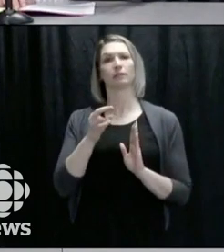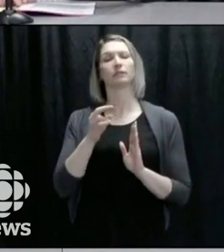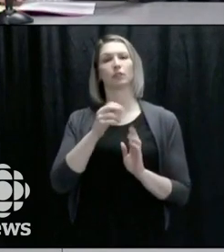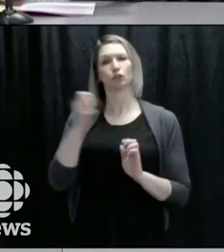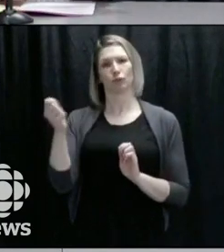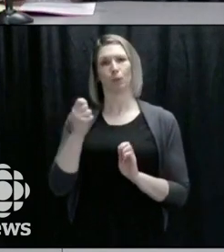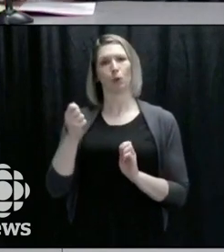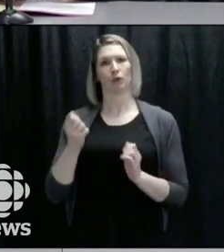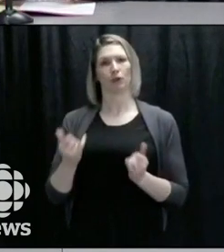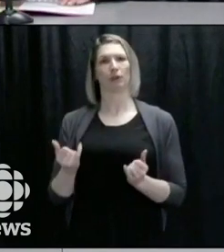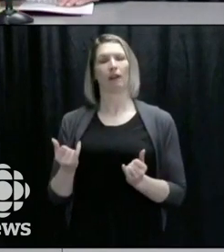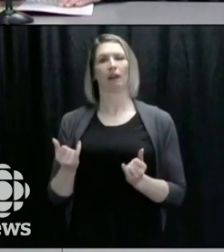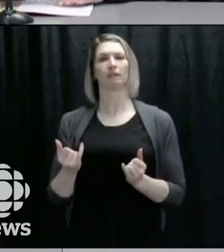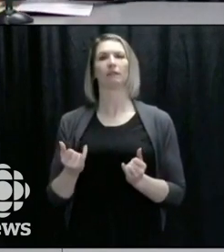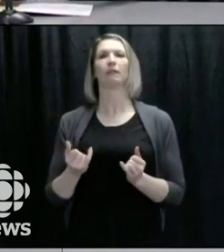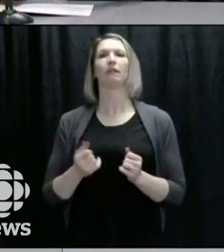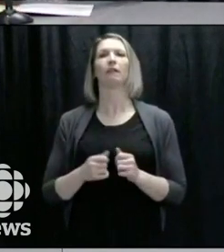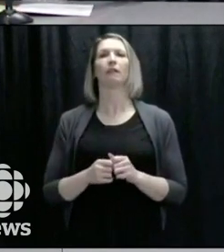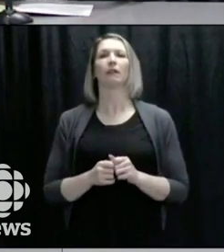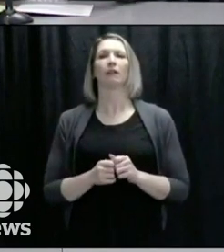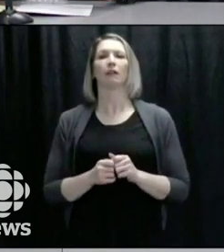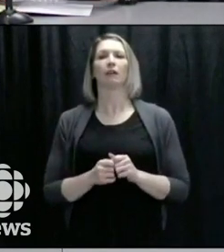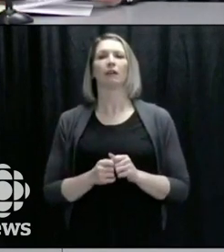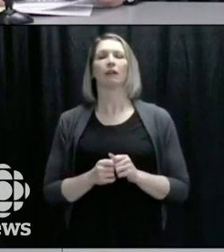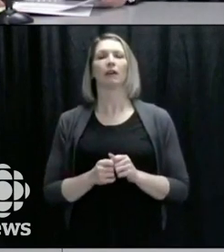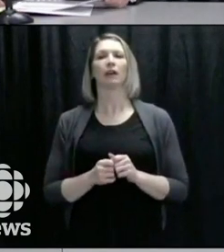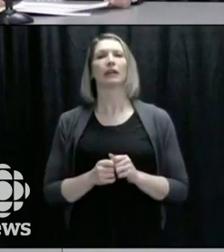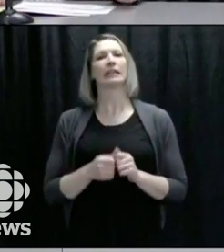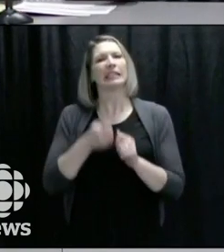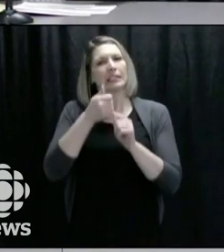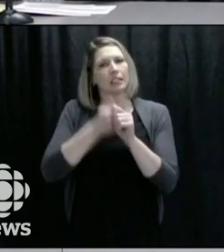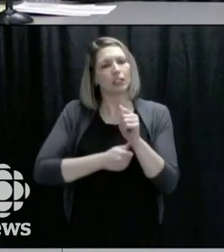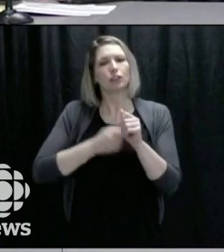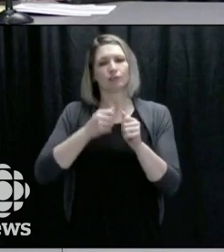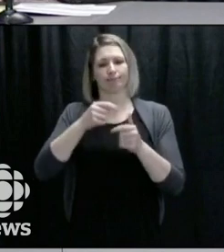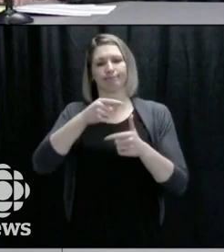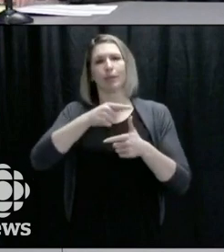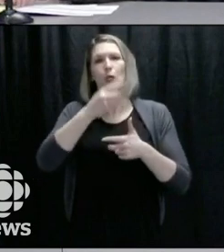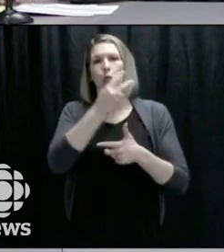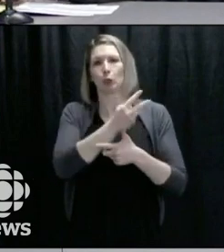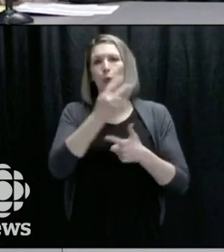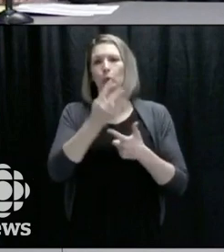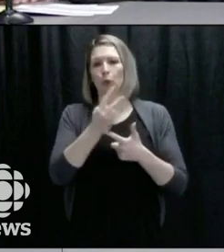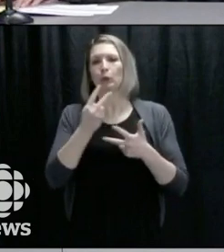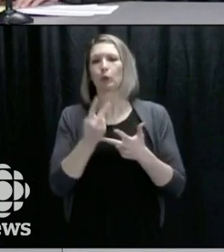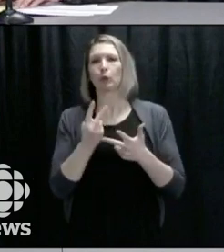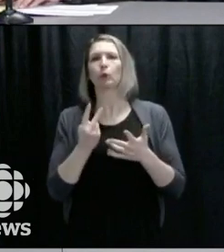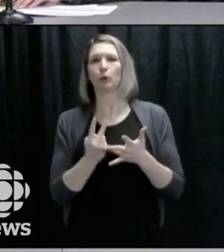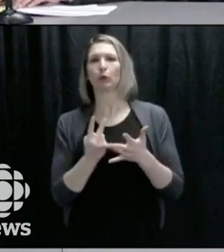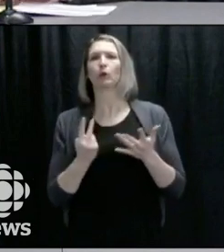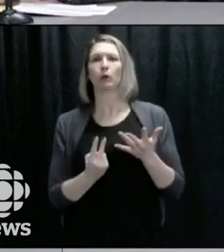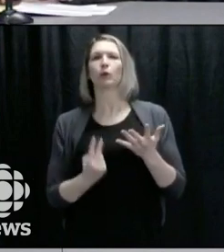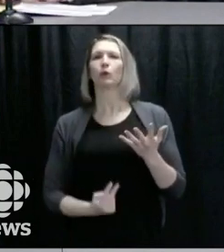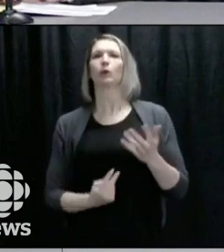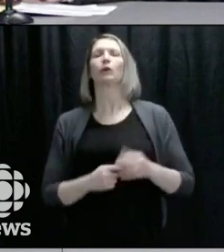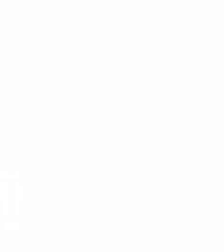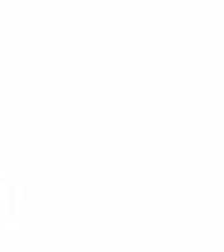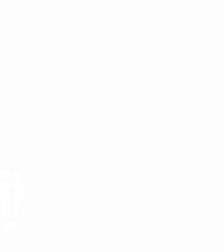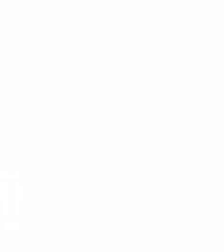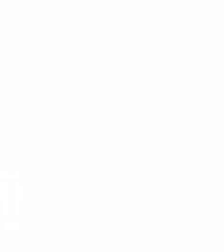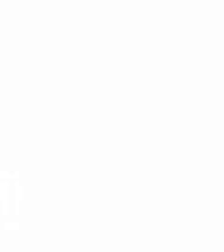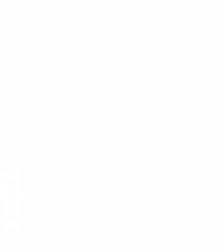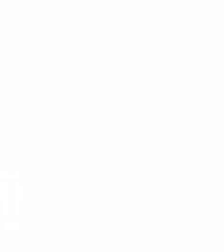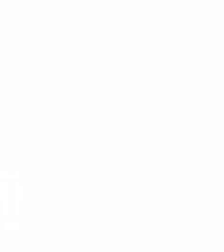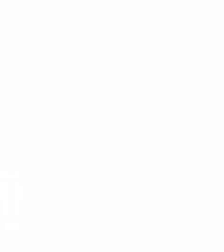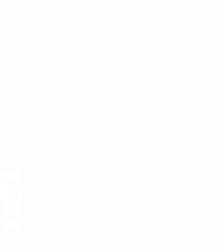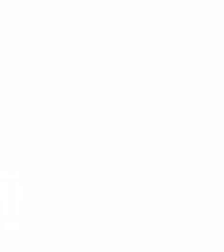In the essence of time, each reporter will have the opportunity to ask 2 questions. We suggest that you not ask rumor-based questions. The